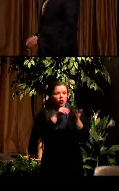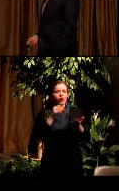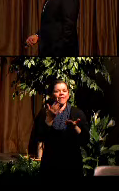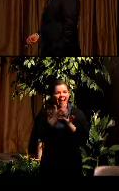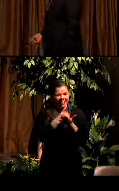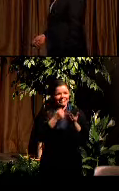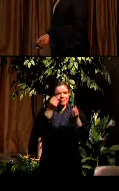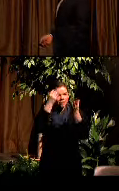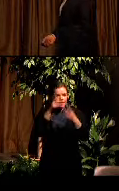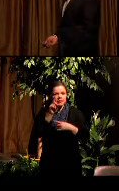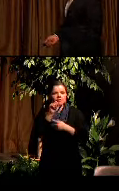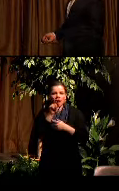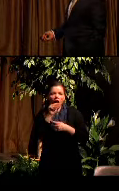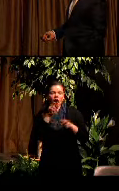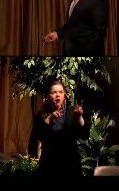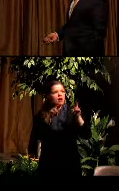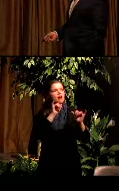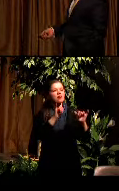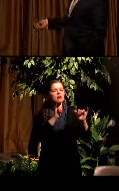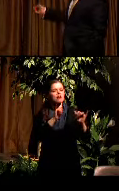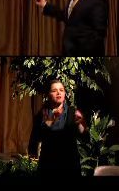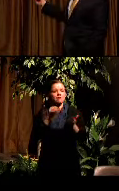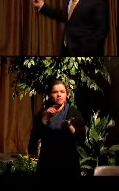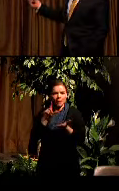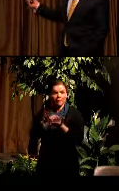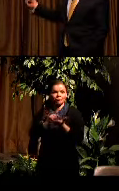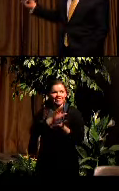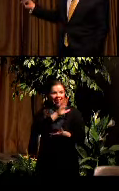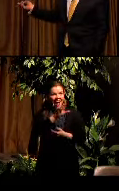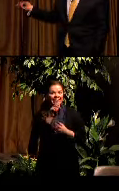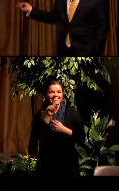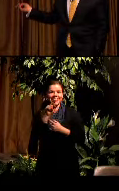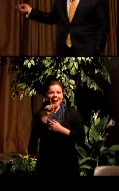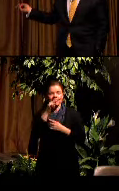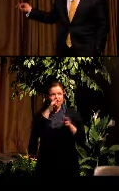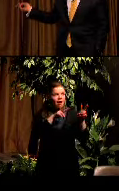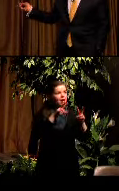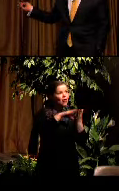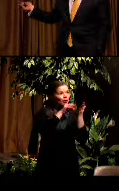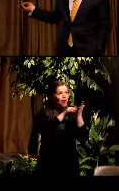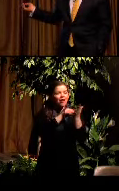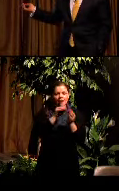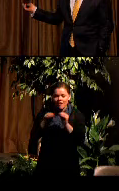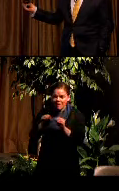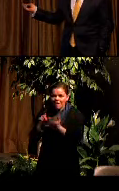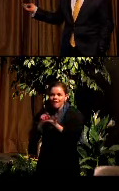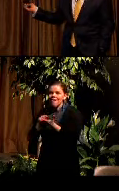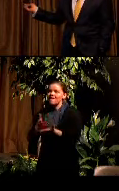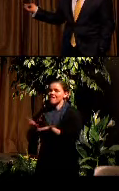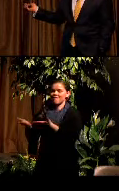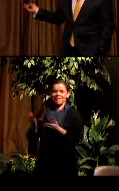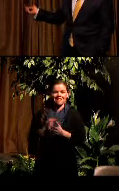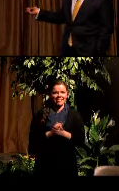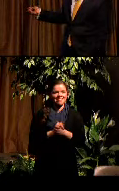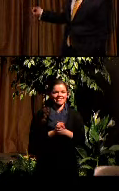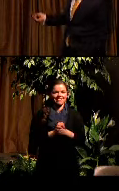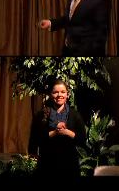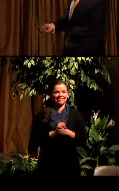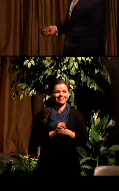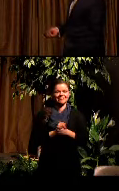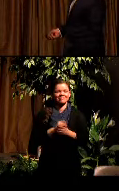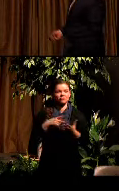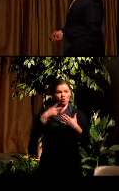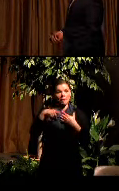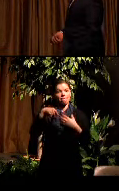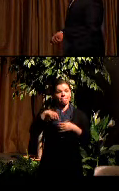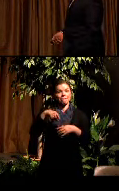scientists and the data that they've collected. This is now expanded all up and down the eastern seaboard, from Springfield, Massachusetts to Gainesville,